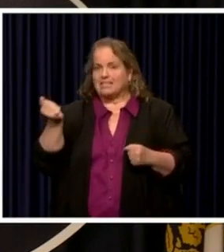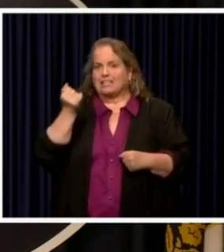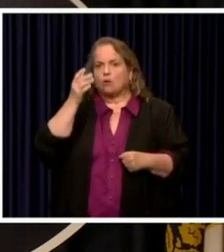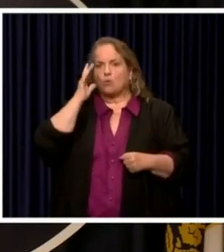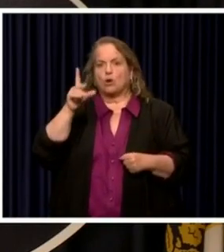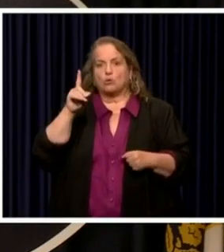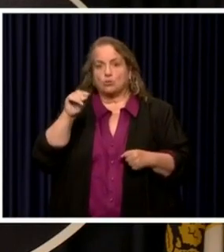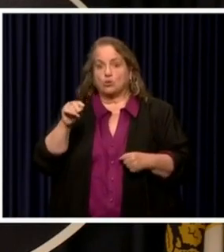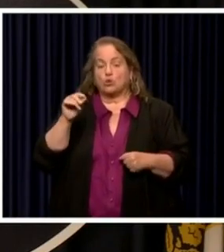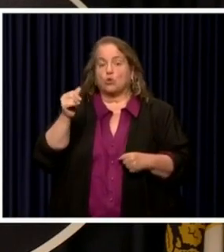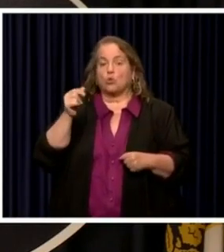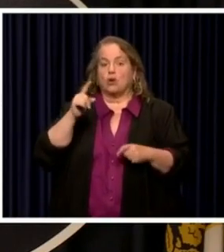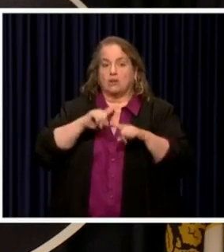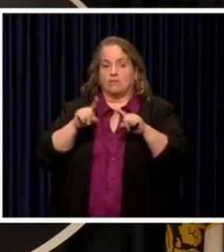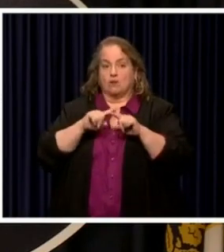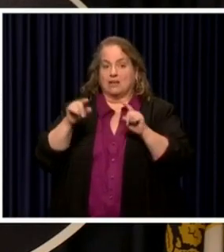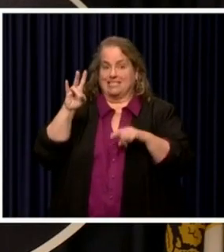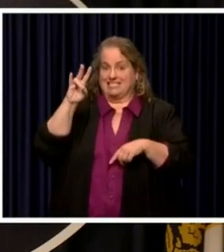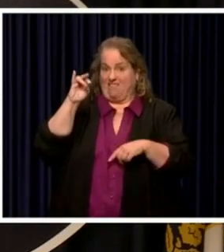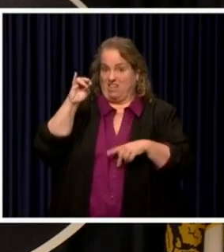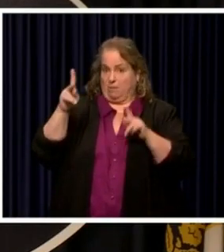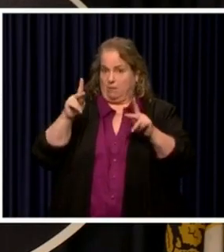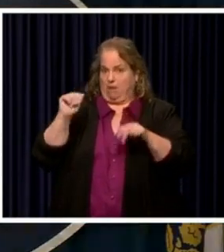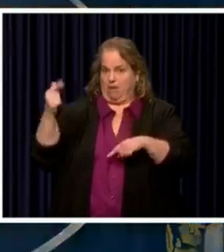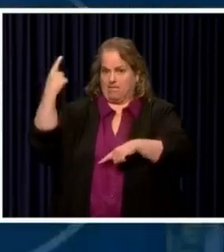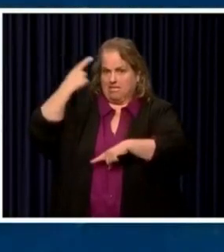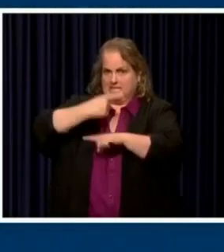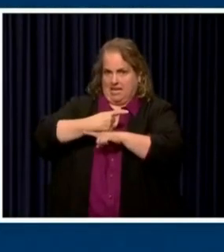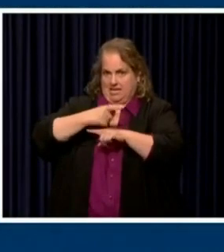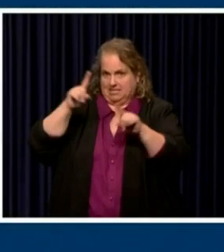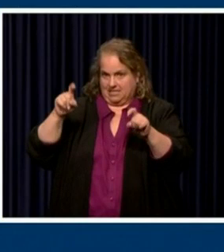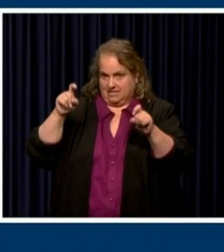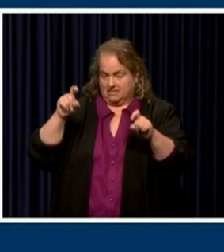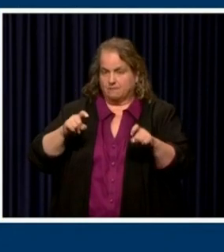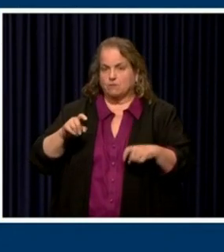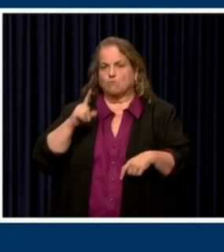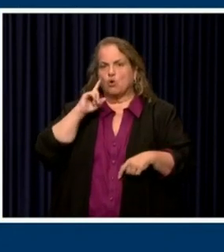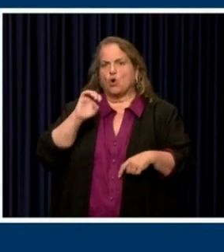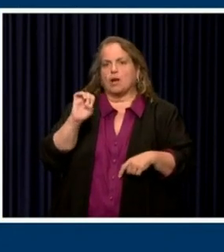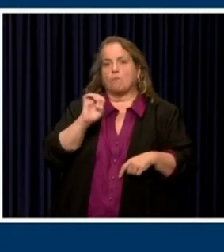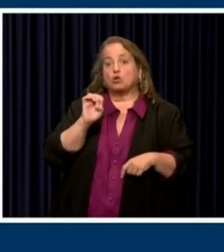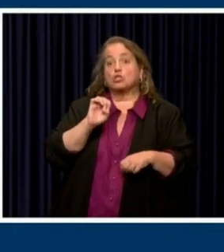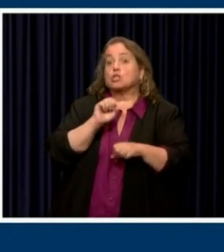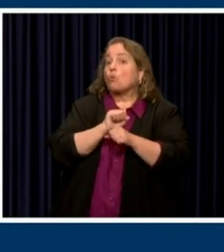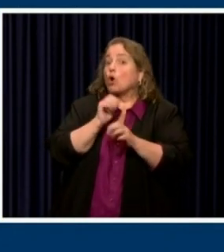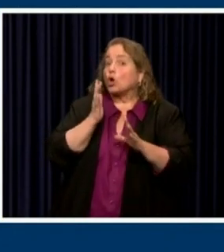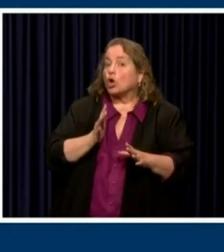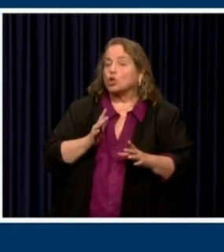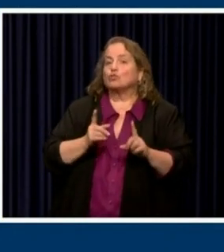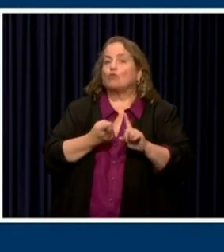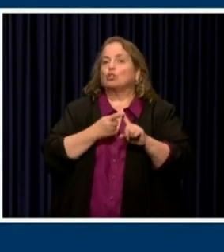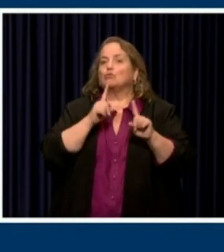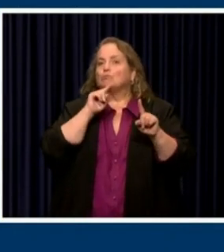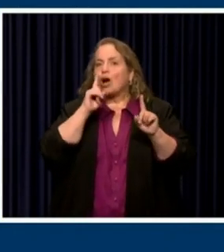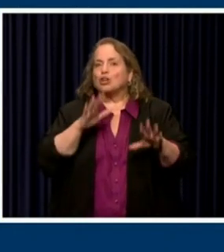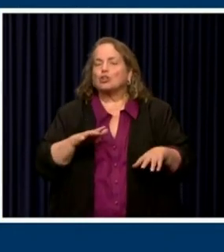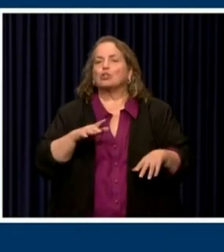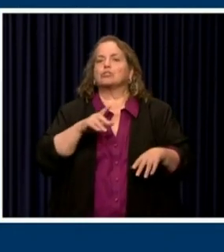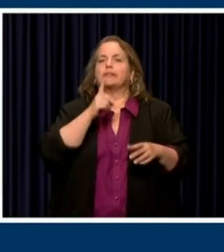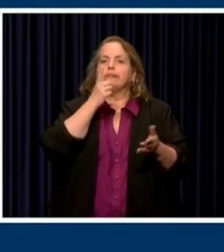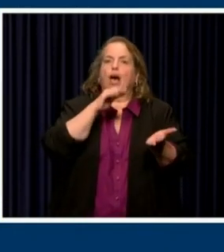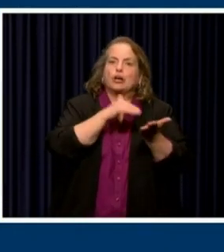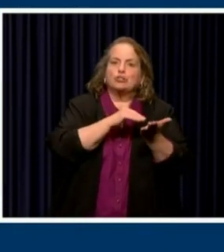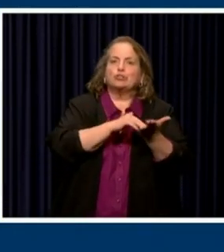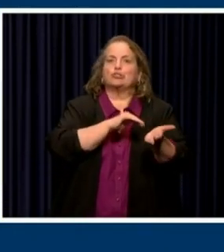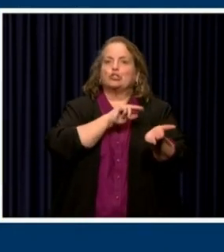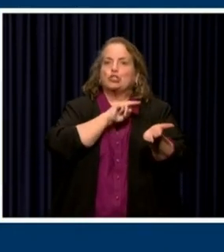Tiebreaker Park in Hopkinsville. Testing is available for emergency workers, first responders, healthcare workers, and anyone exposed to